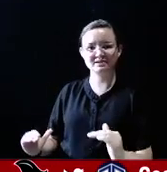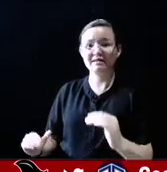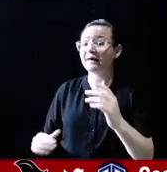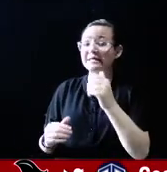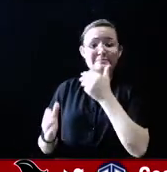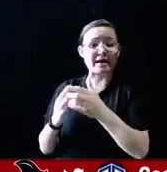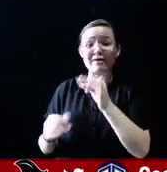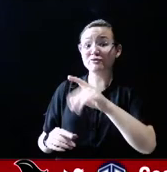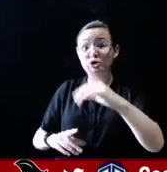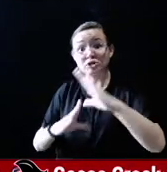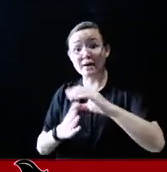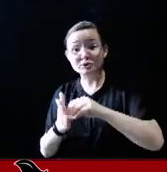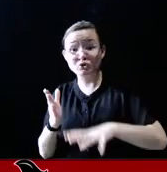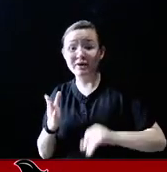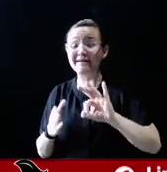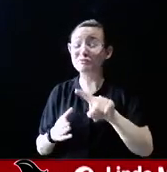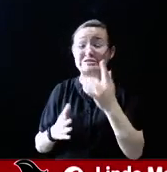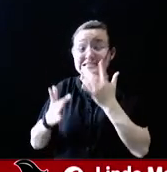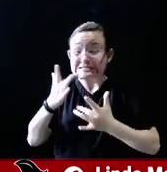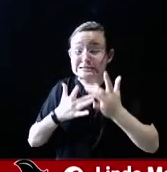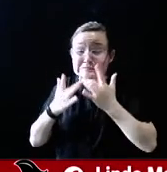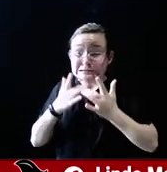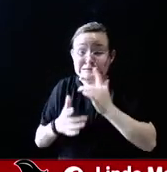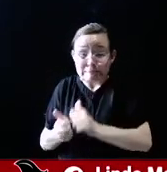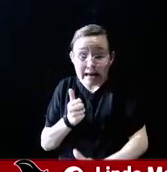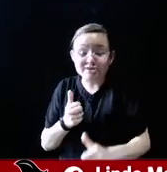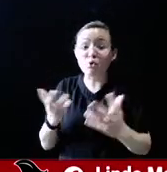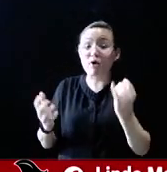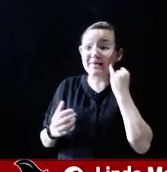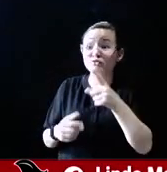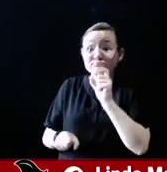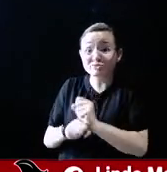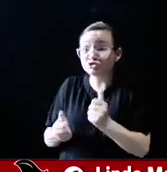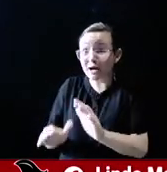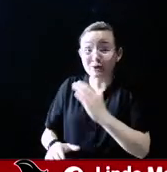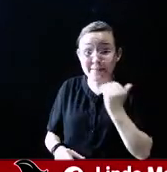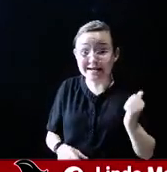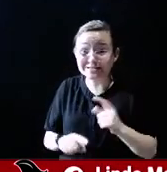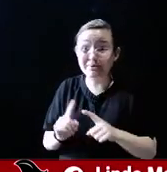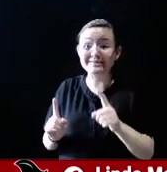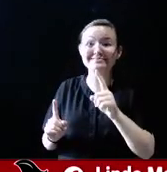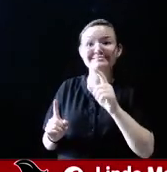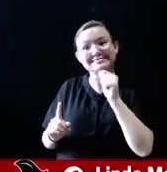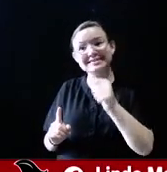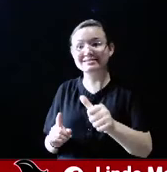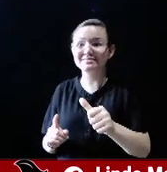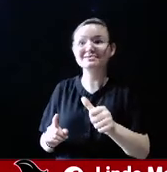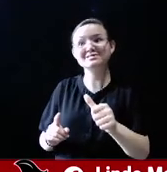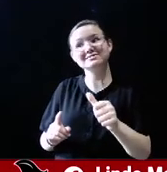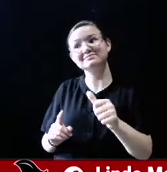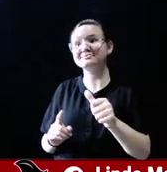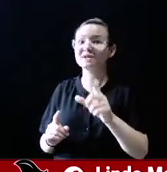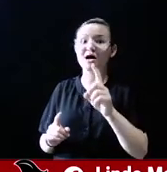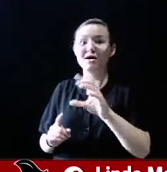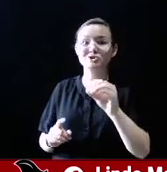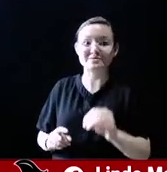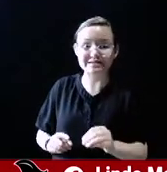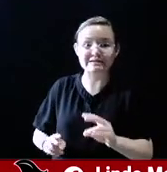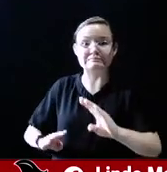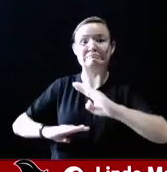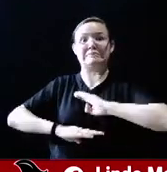student, you simply scraped by, or you tried your very best and didn't meet the, let's be honest, entirely arbitrary standards